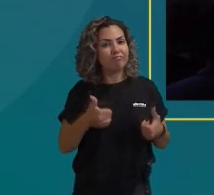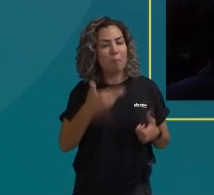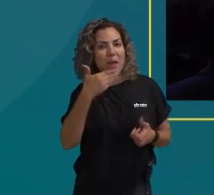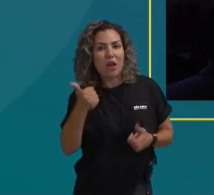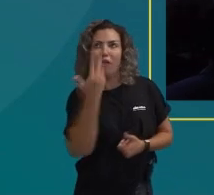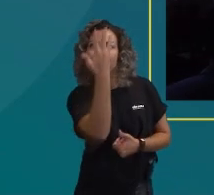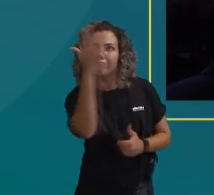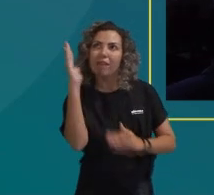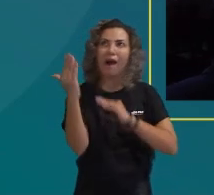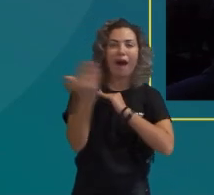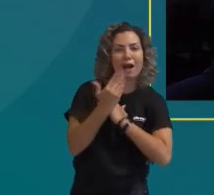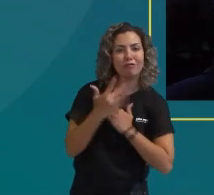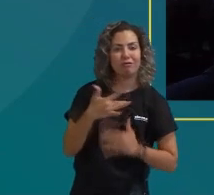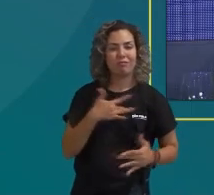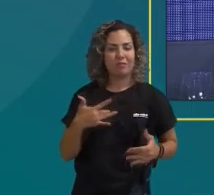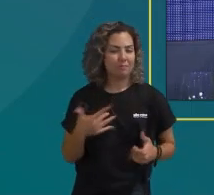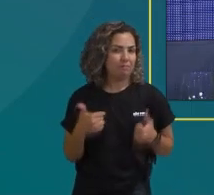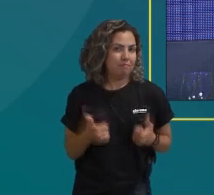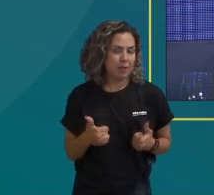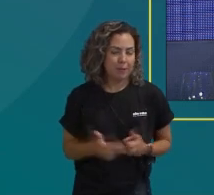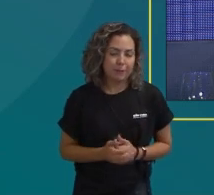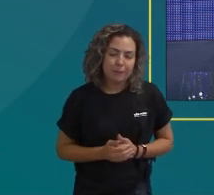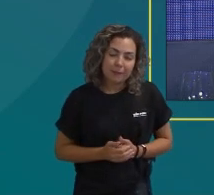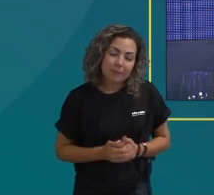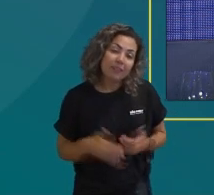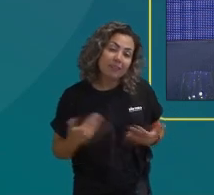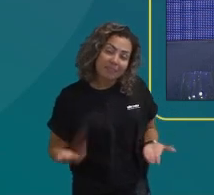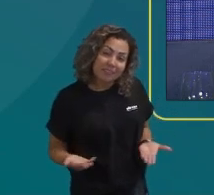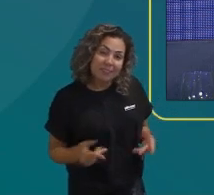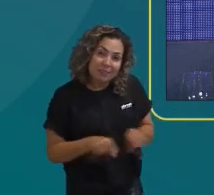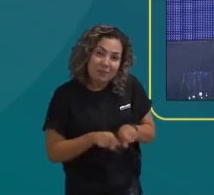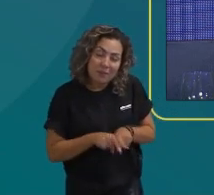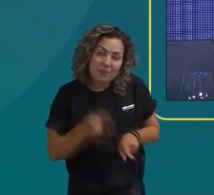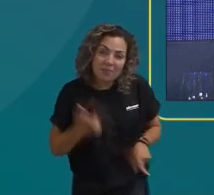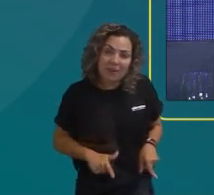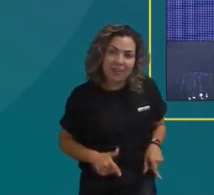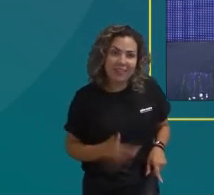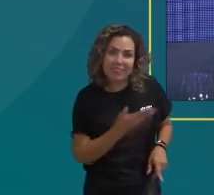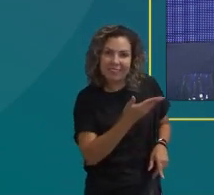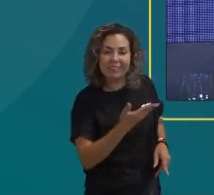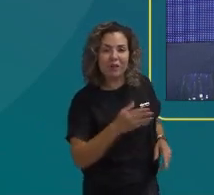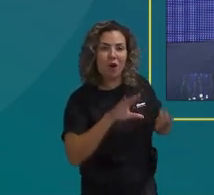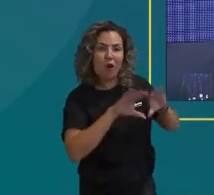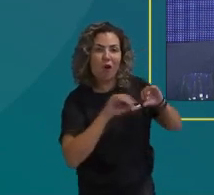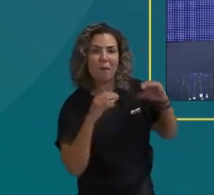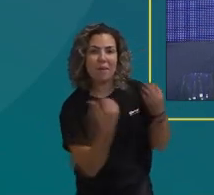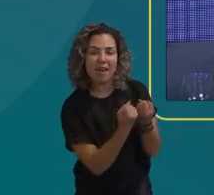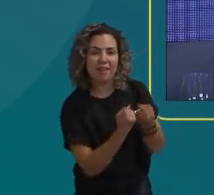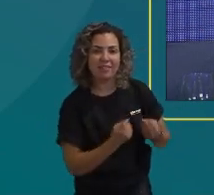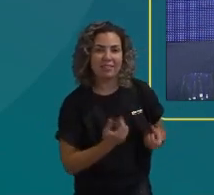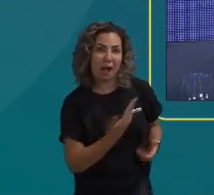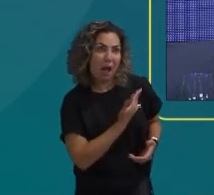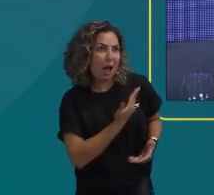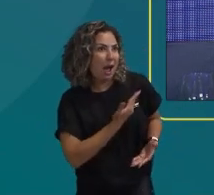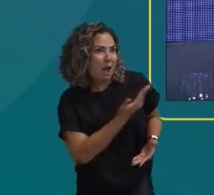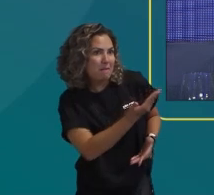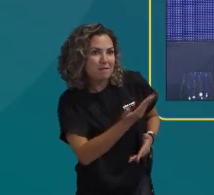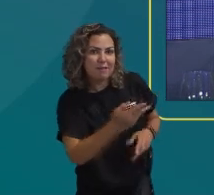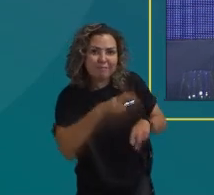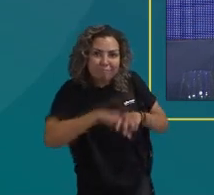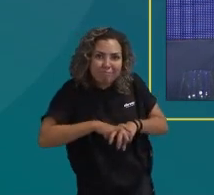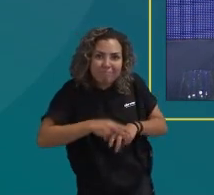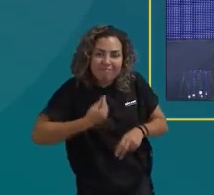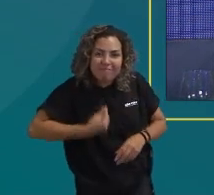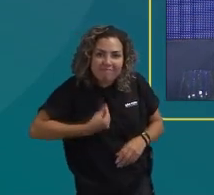on behalf of my dear friend and colleague from the World Health Organization, sitting here, Christina Romanelli,